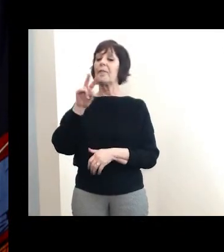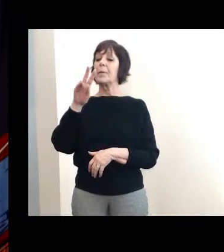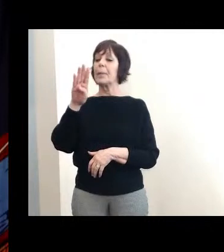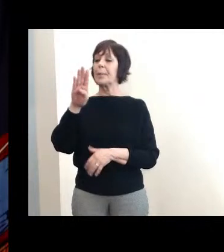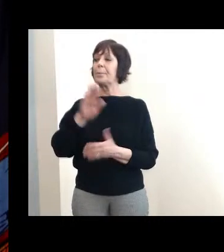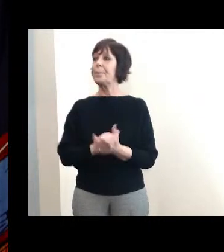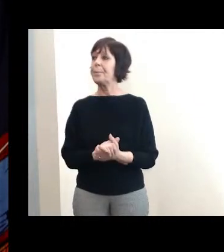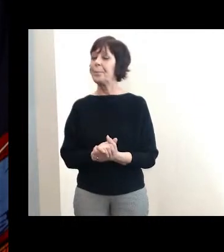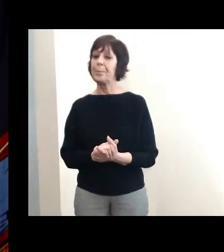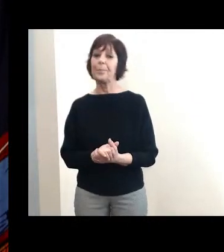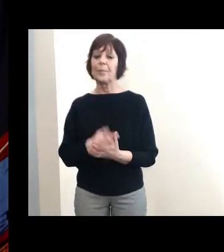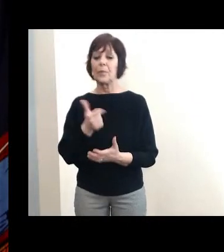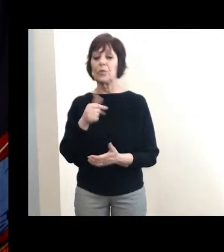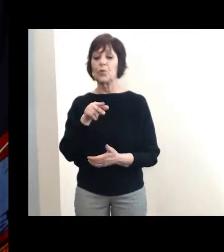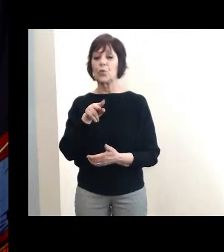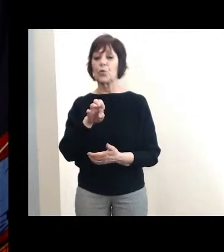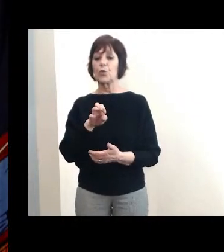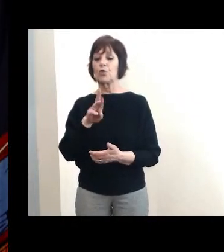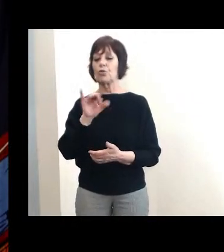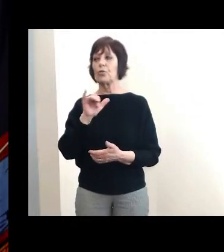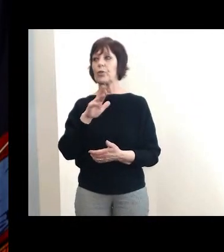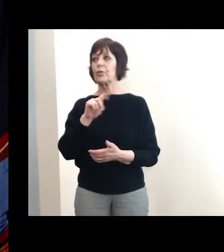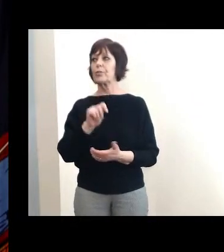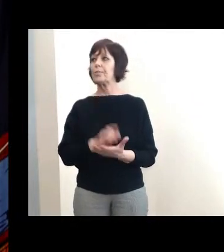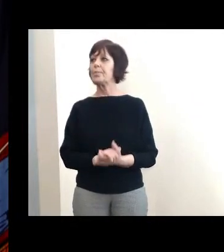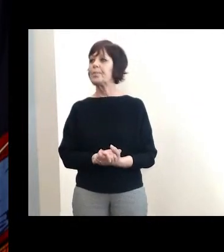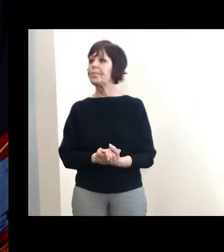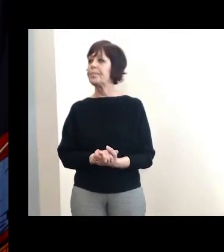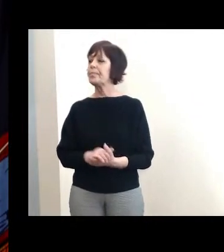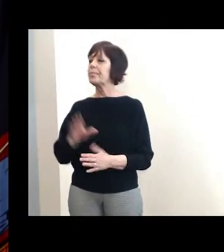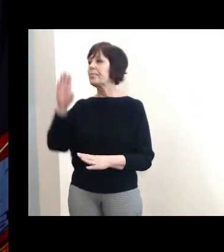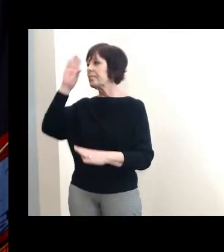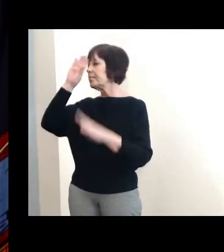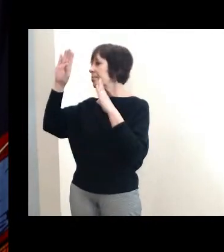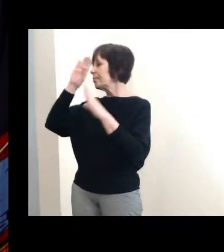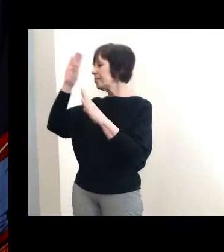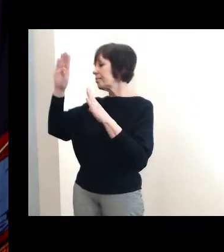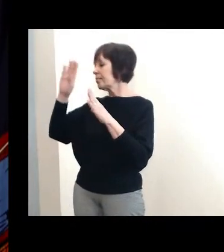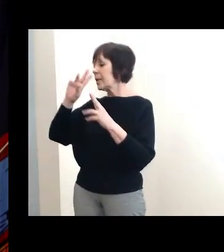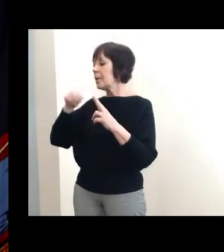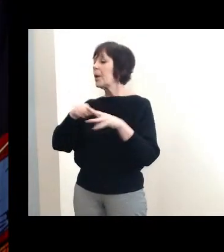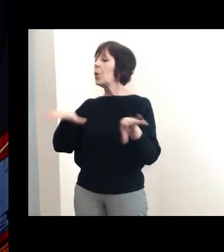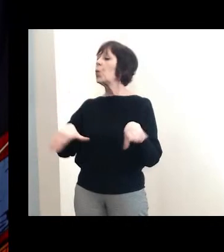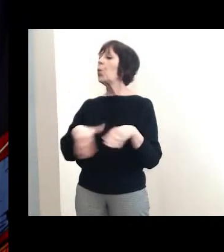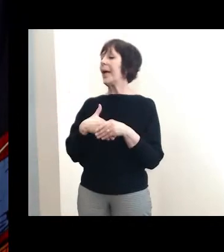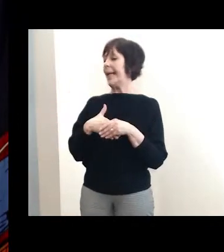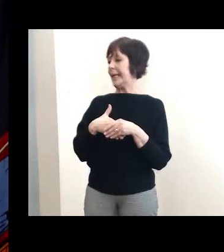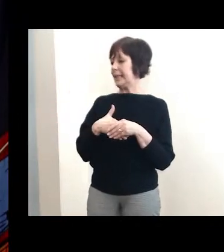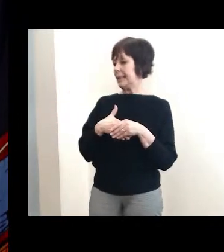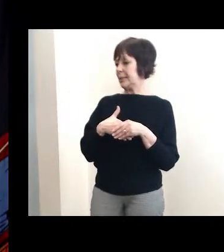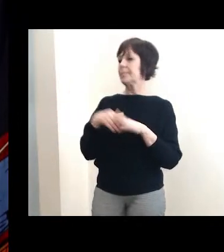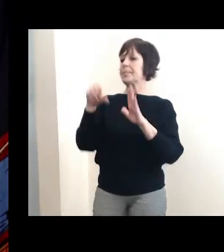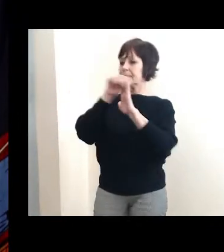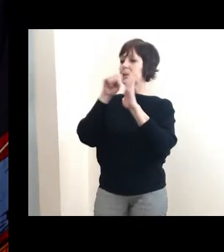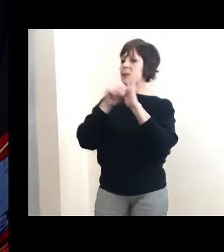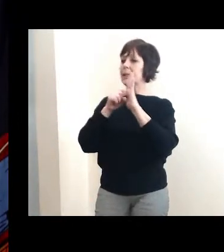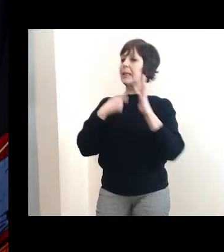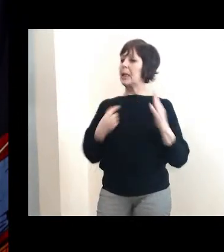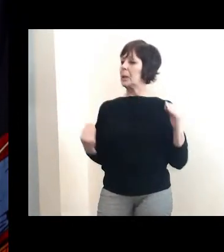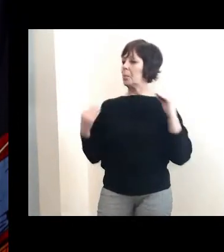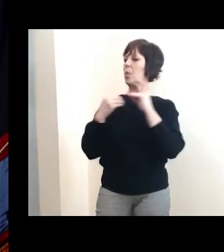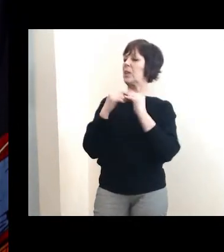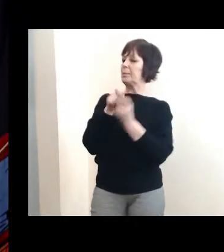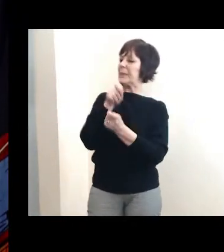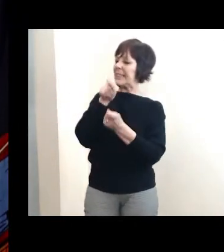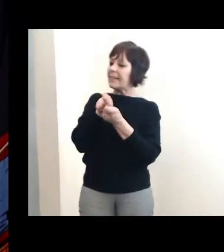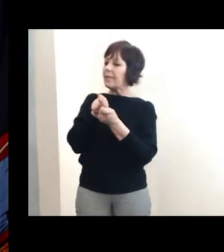WIVB-TV, George Rickard. George, are you there? Hi, Mark. Regarding weddings, the state came out with some more specific